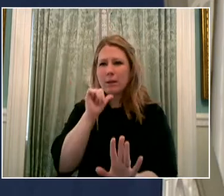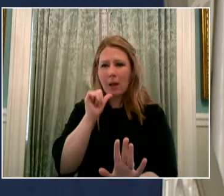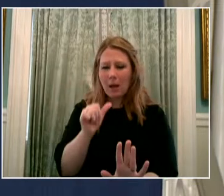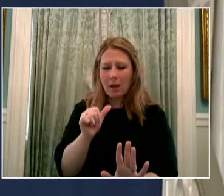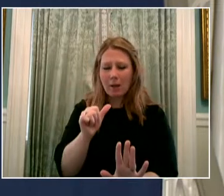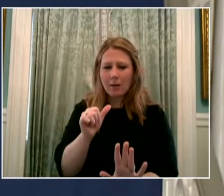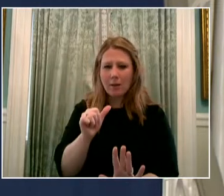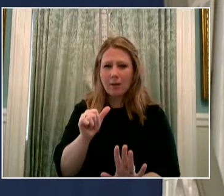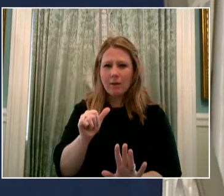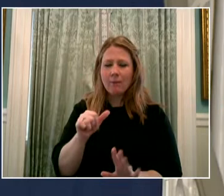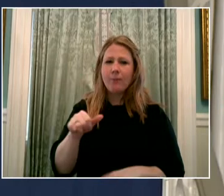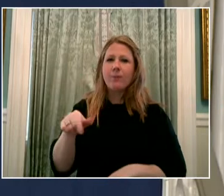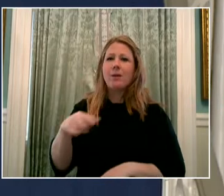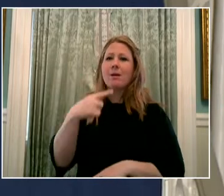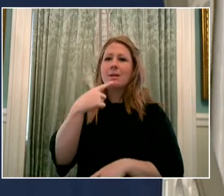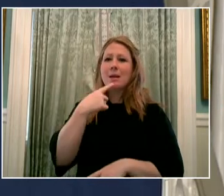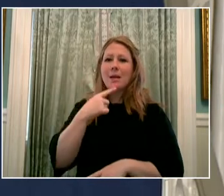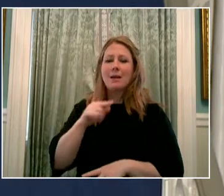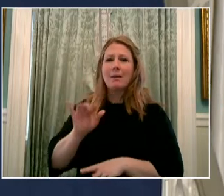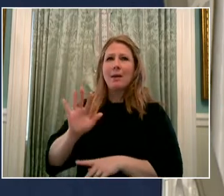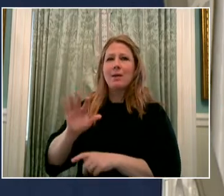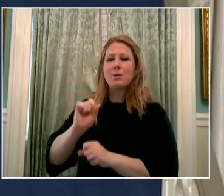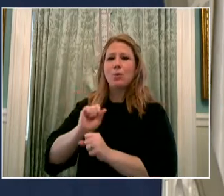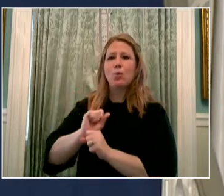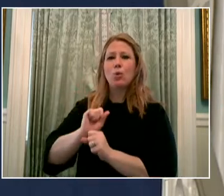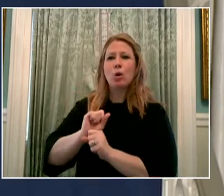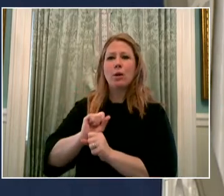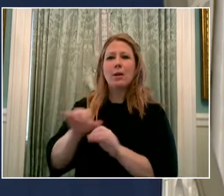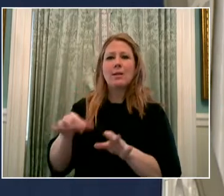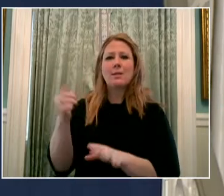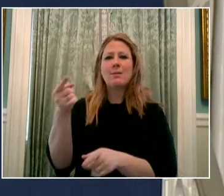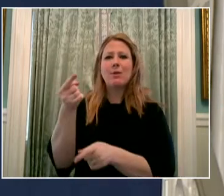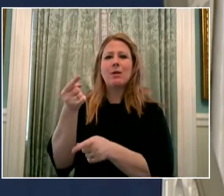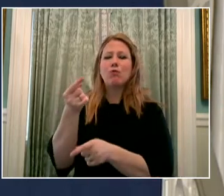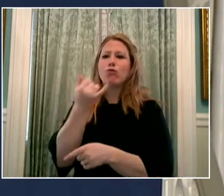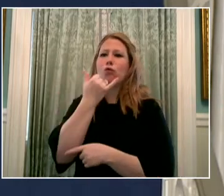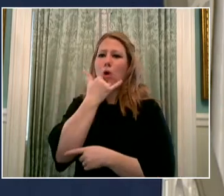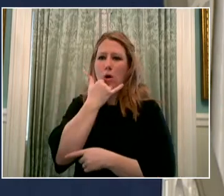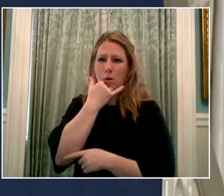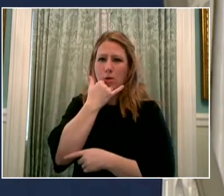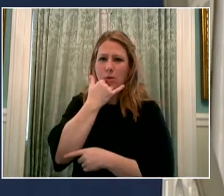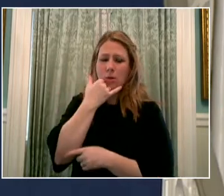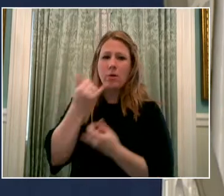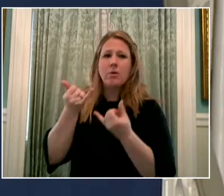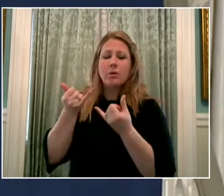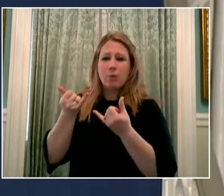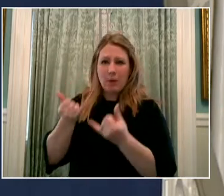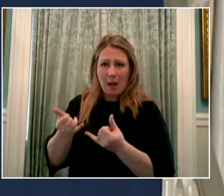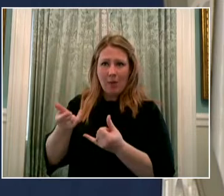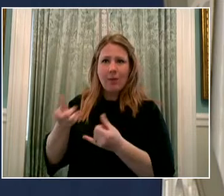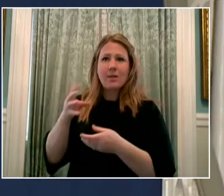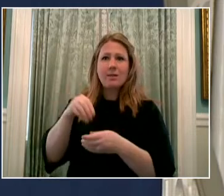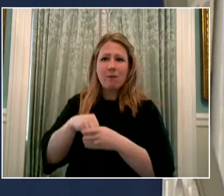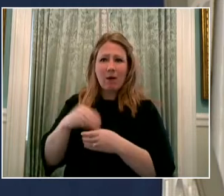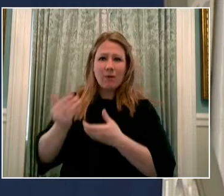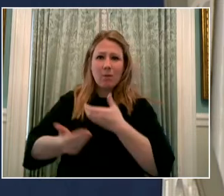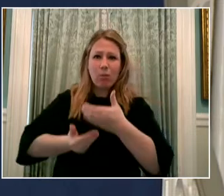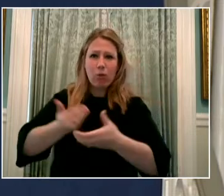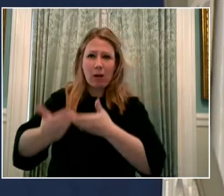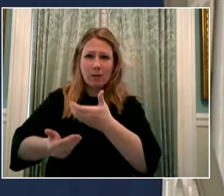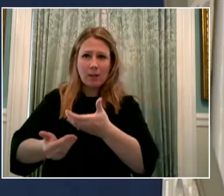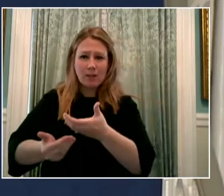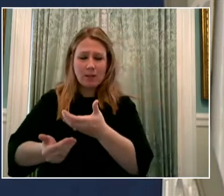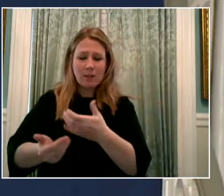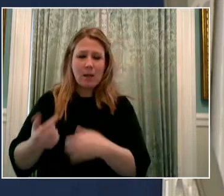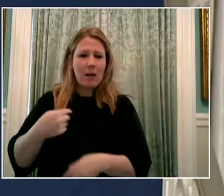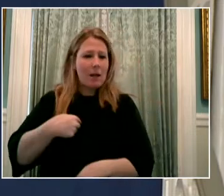his line of work. Now there's a process, and that process is continuing. And in no way am I interfering